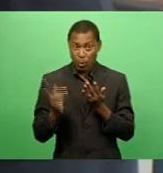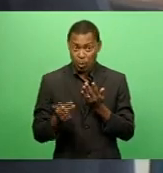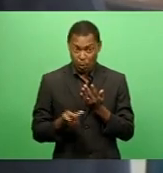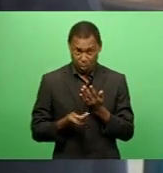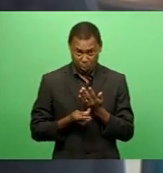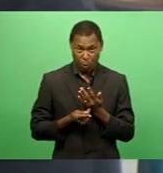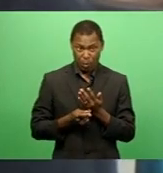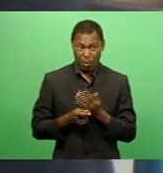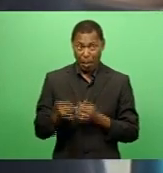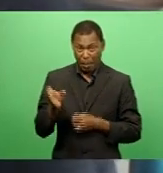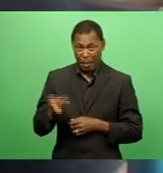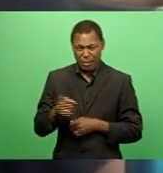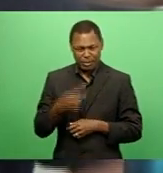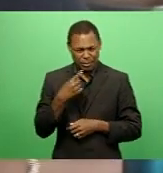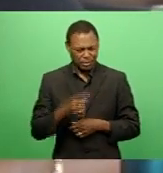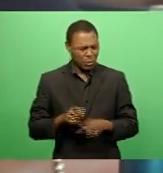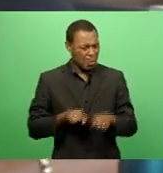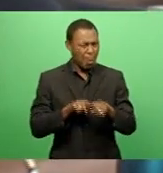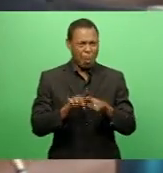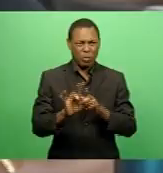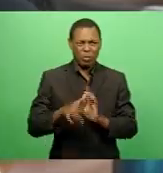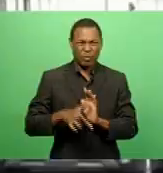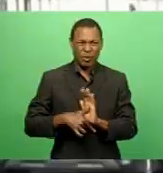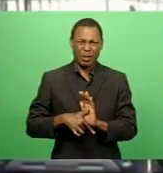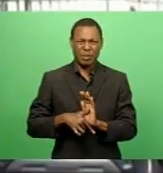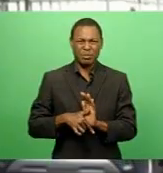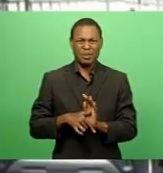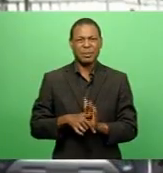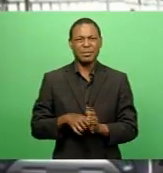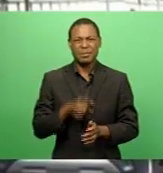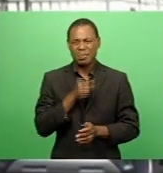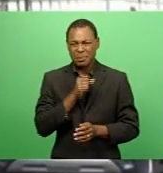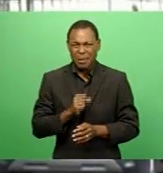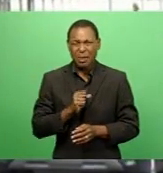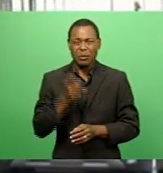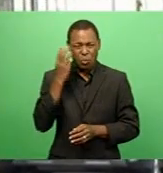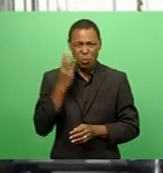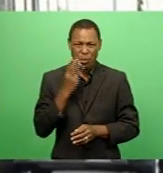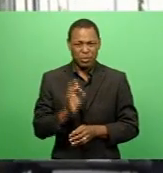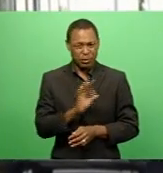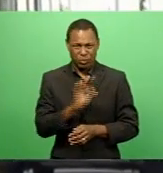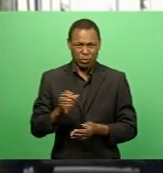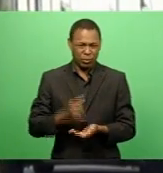says the majority of times women lack support from one another. So important that